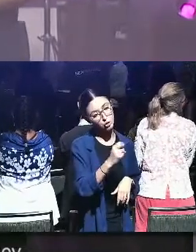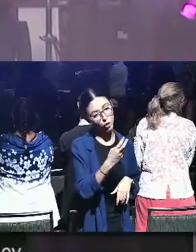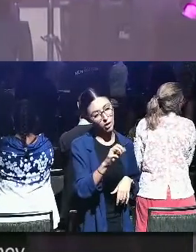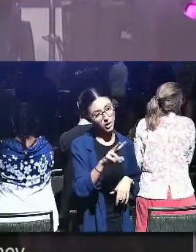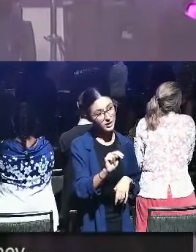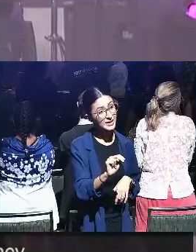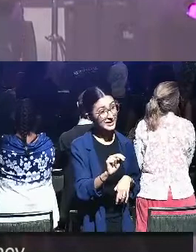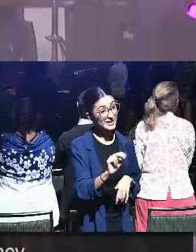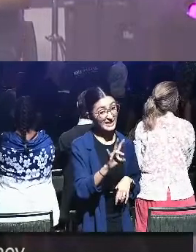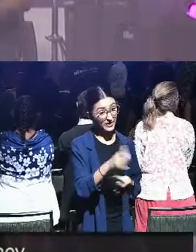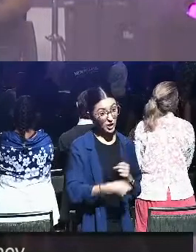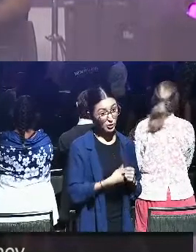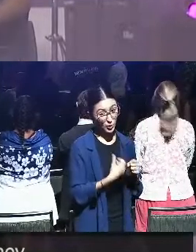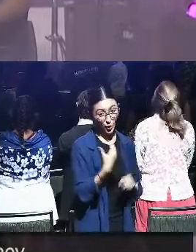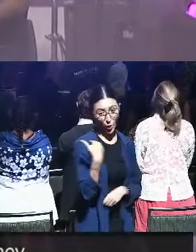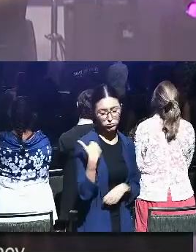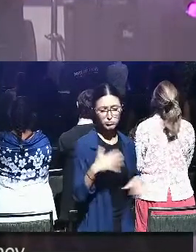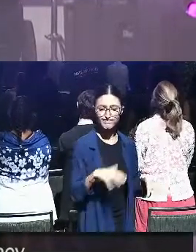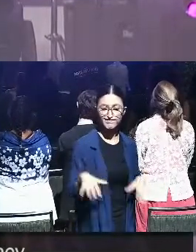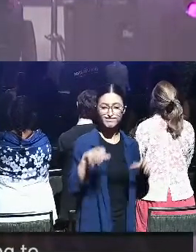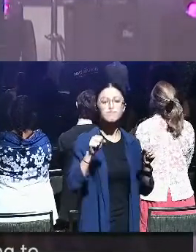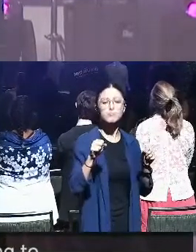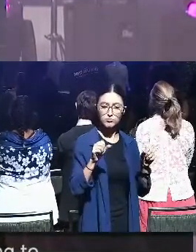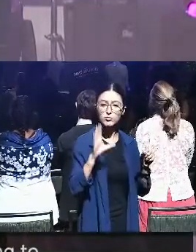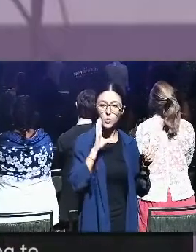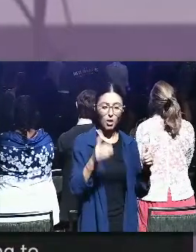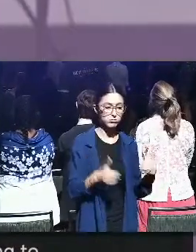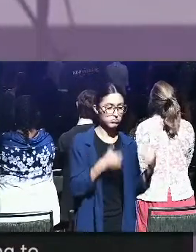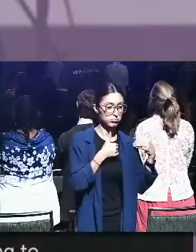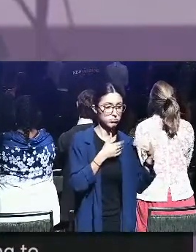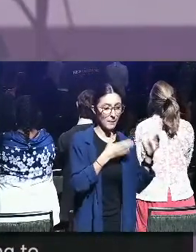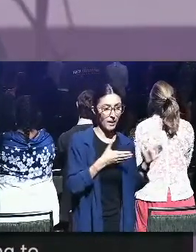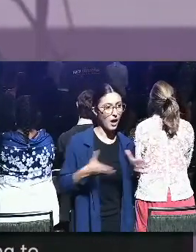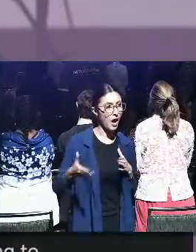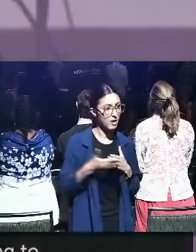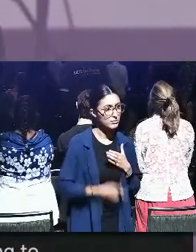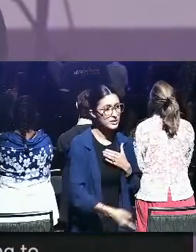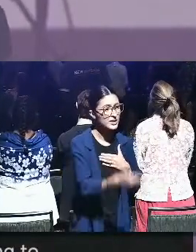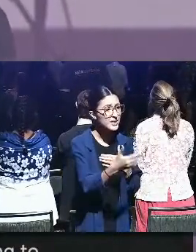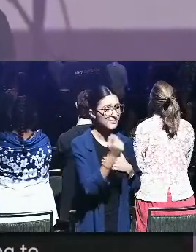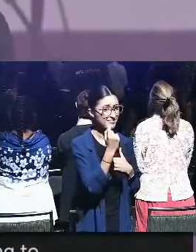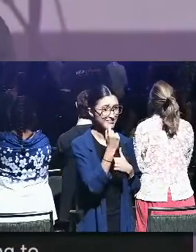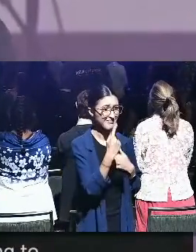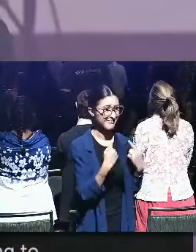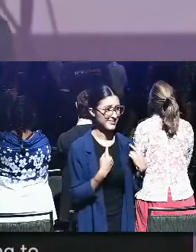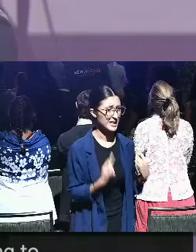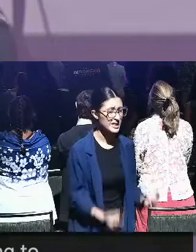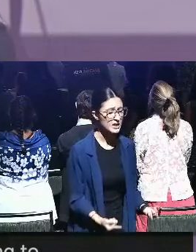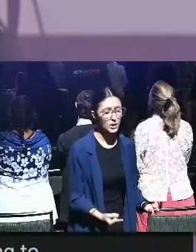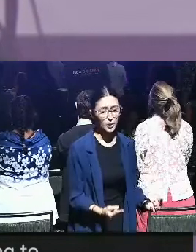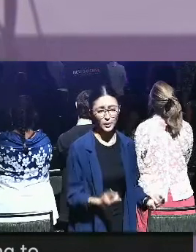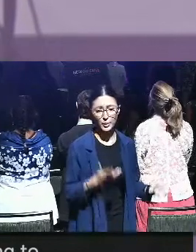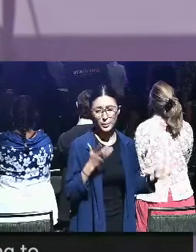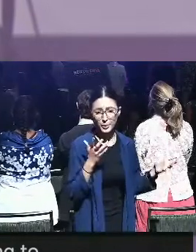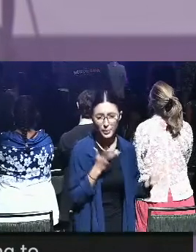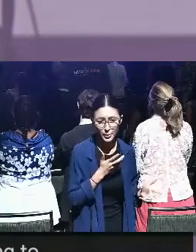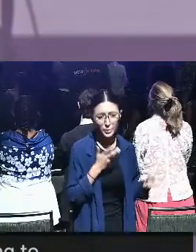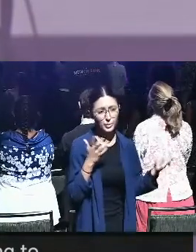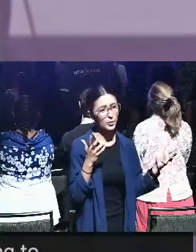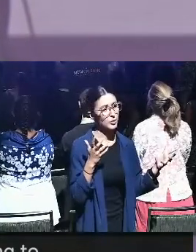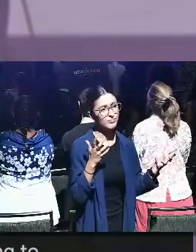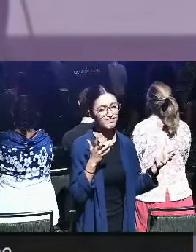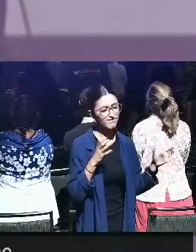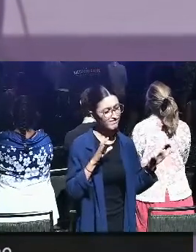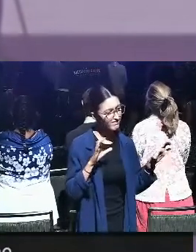ago and they said, we're going to plan this thing. And they have done nothing. Marshall has done nothing but think